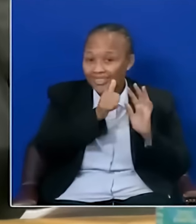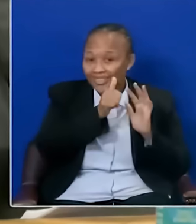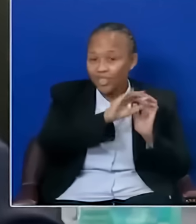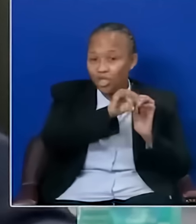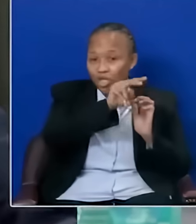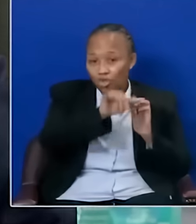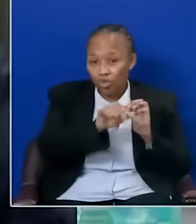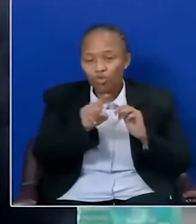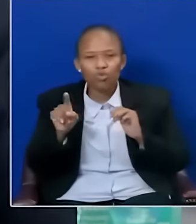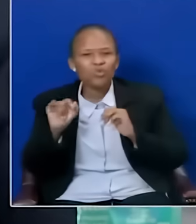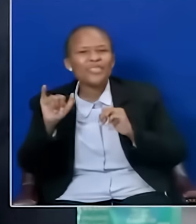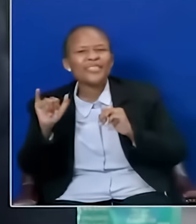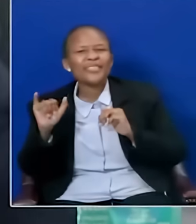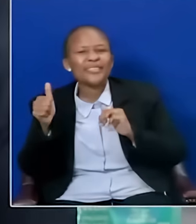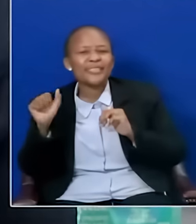Yes.